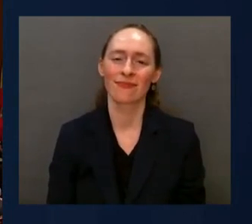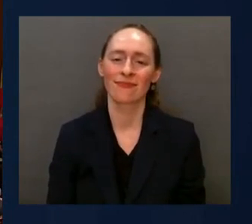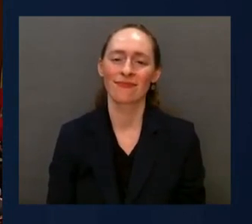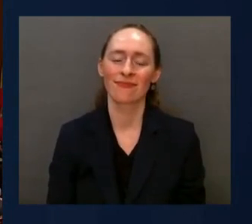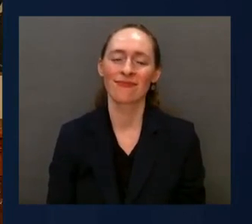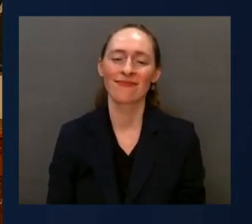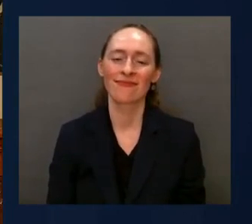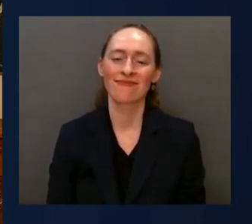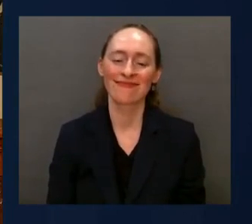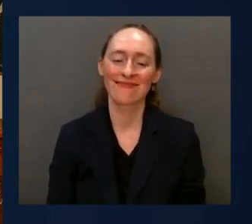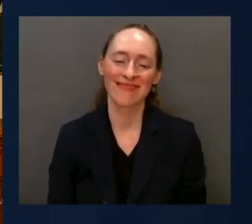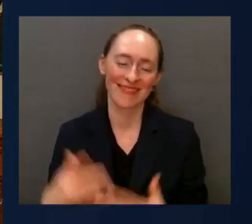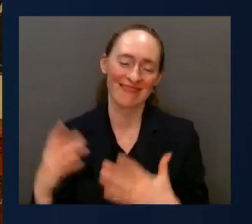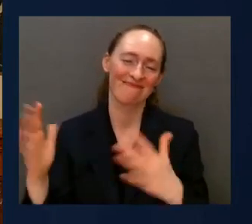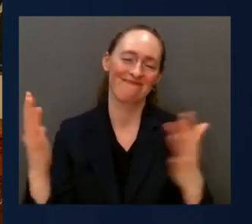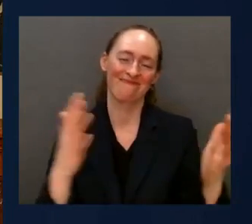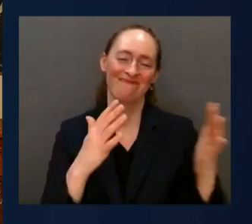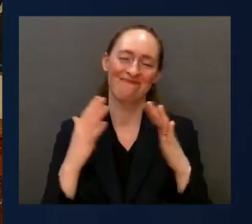that